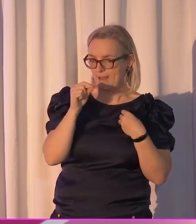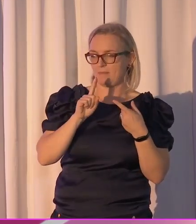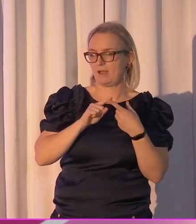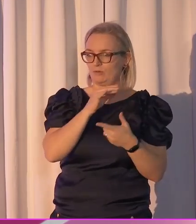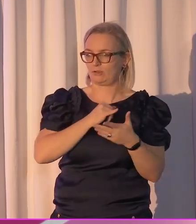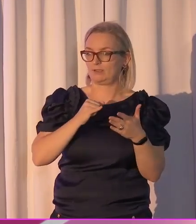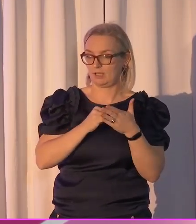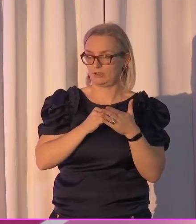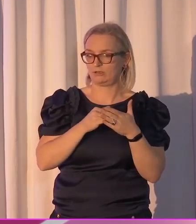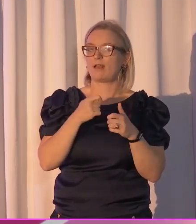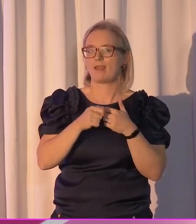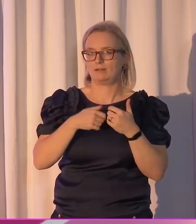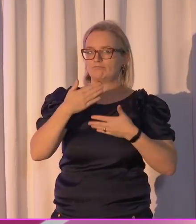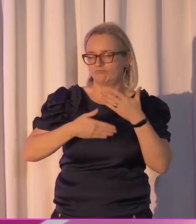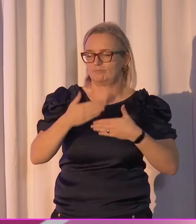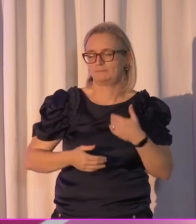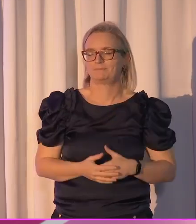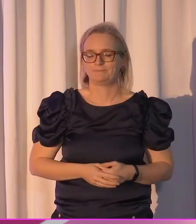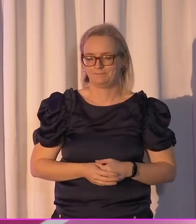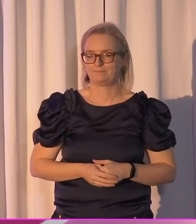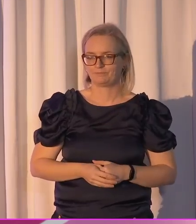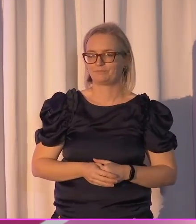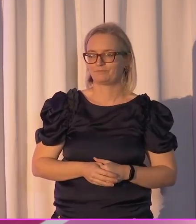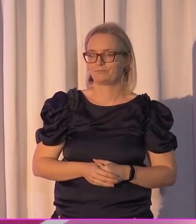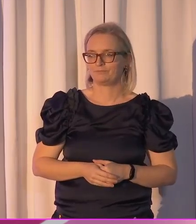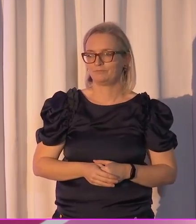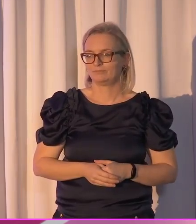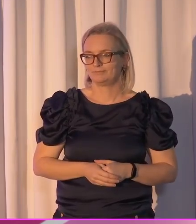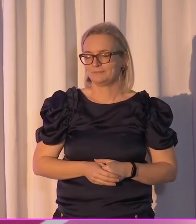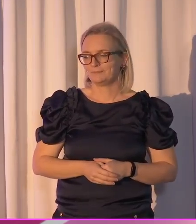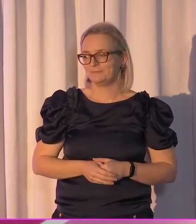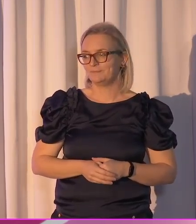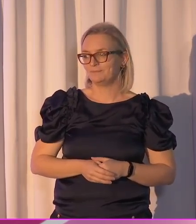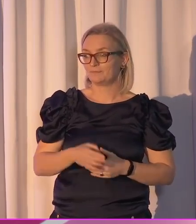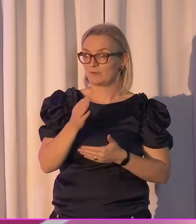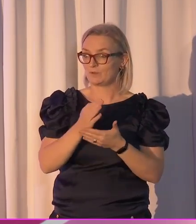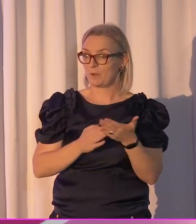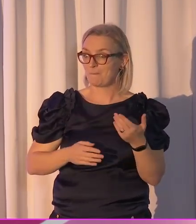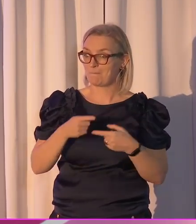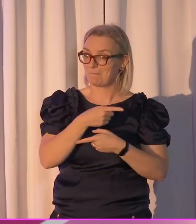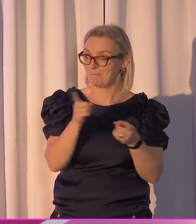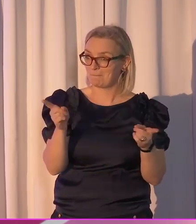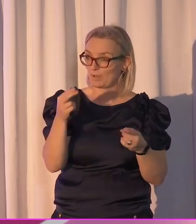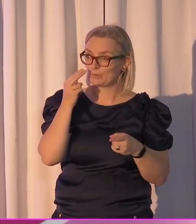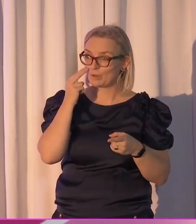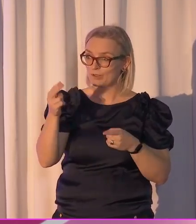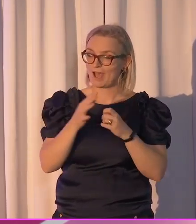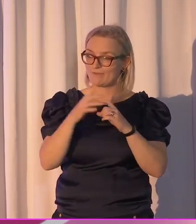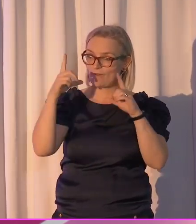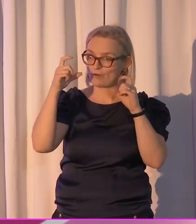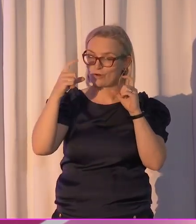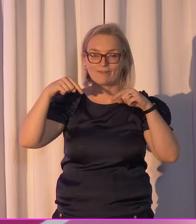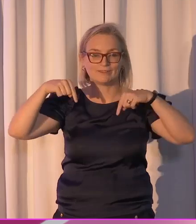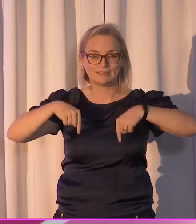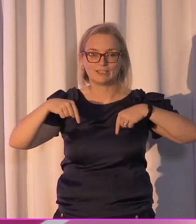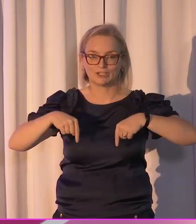organisation, to please also identify that organisation. Some of you will have already noticed that we have a photographer with us